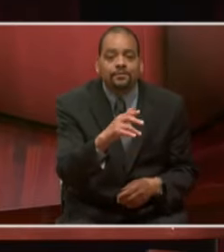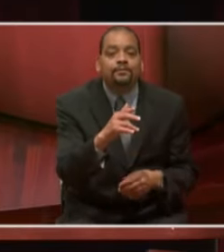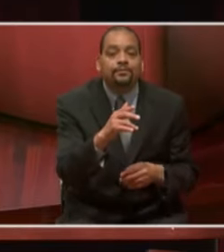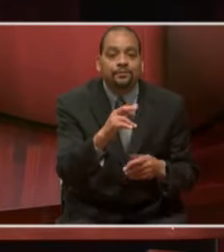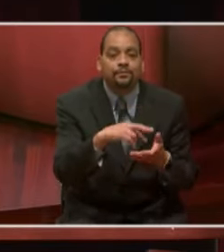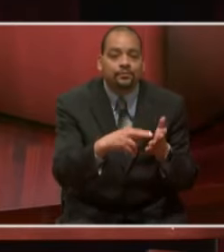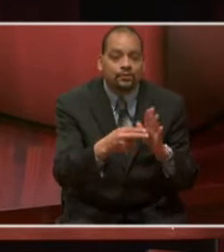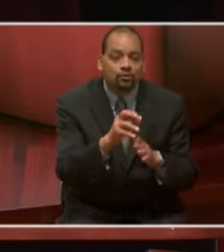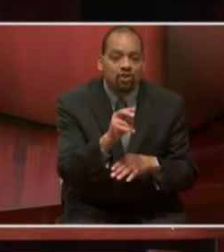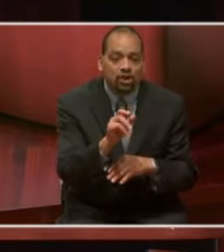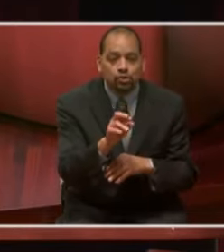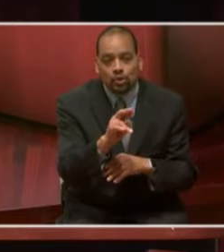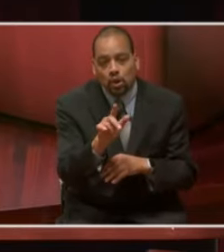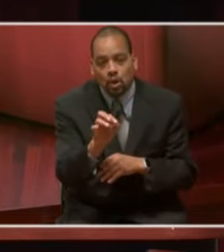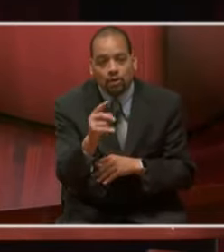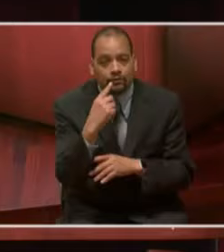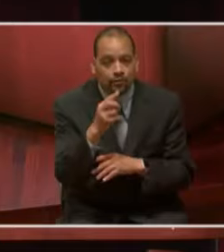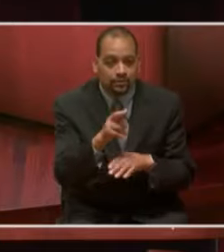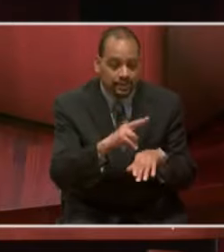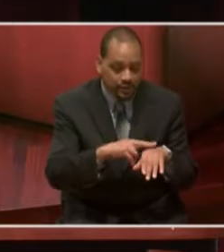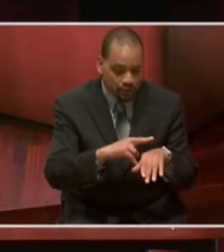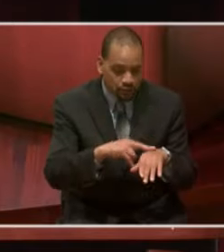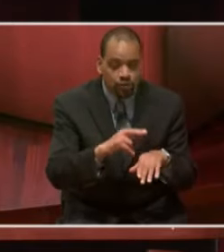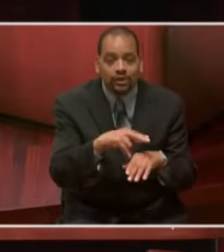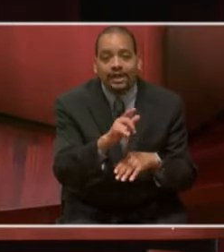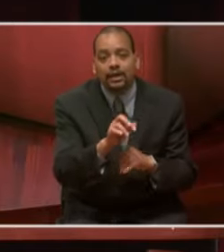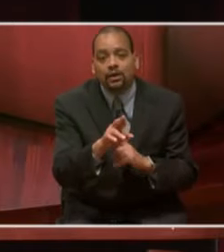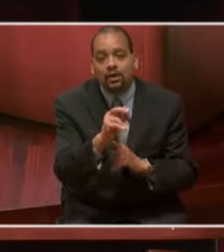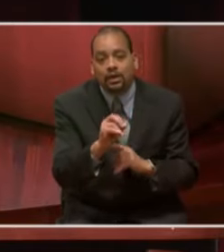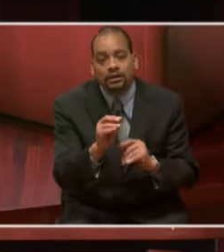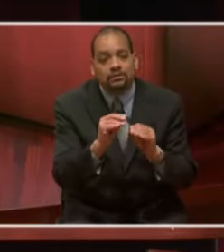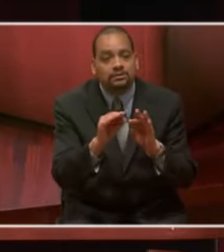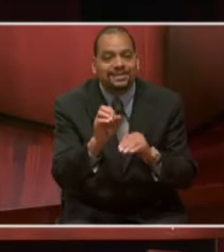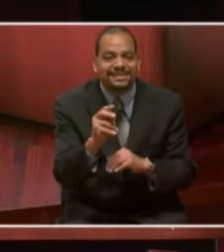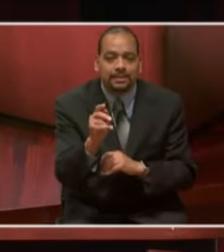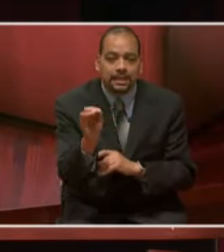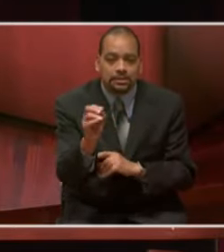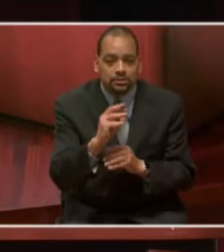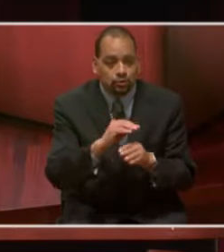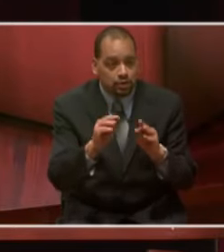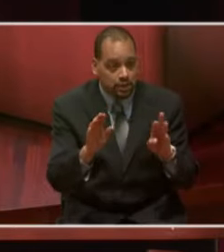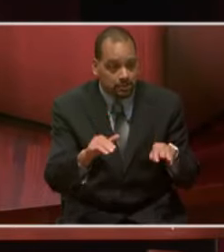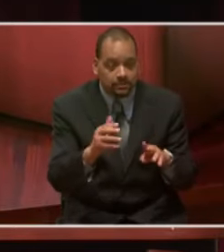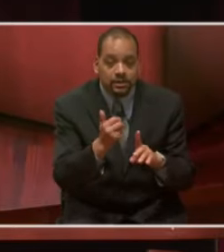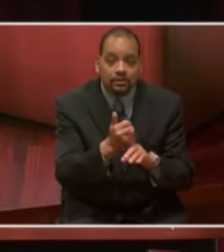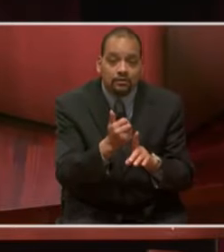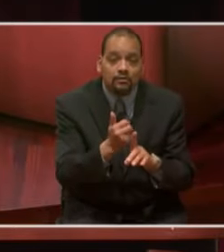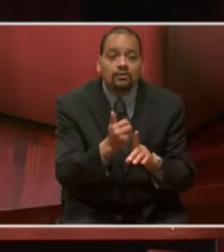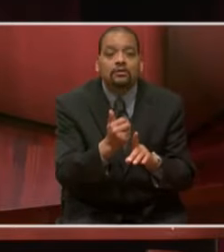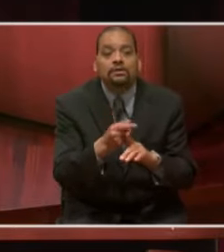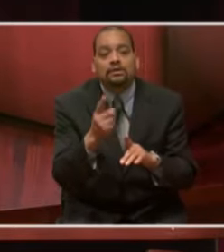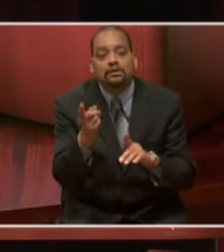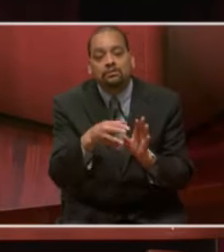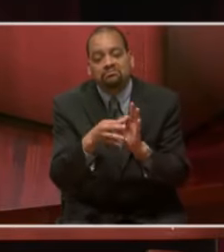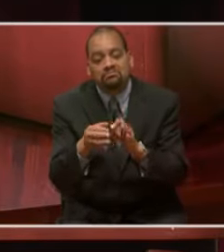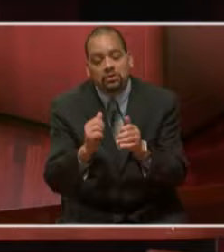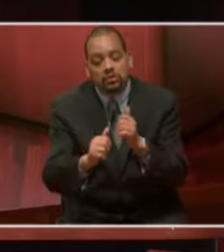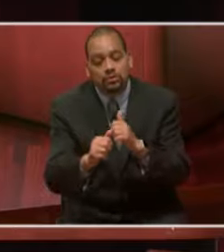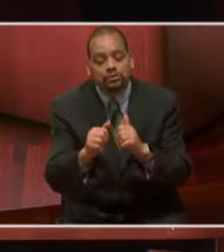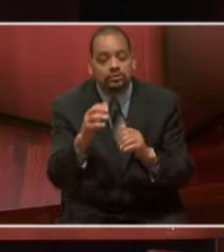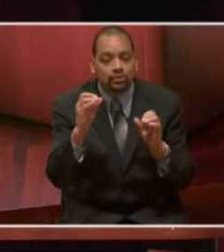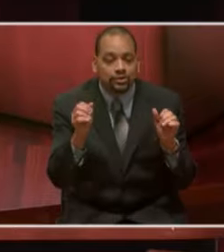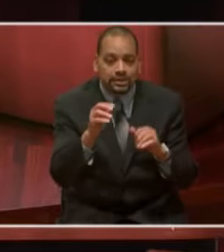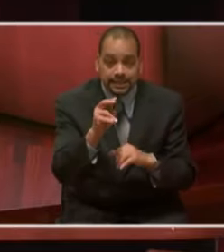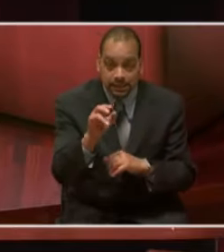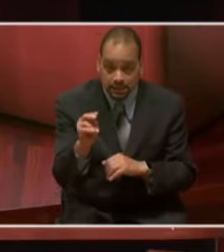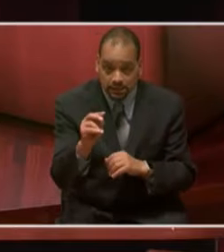of sharecroppers was inspired by the accounts of the Montgomery bus boycott and the words of Dr. Martin Luther King Jr. that he